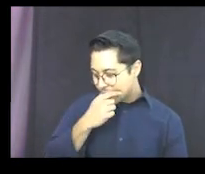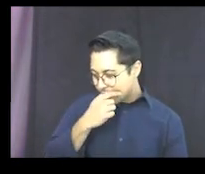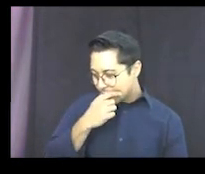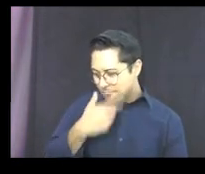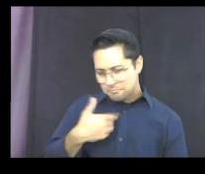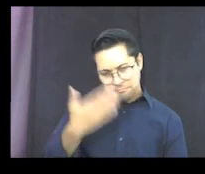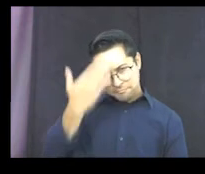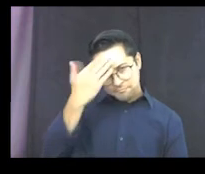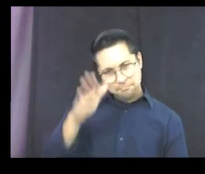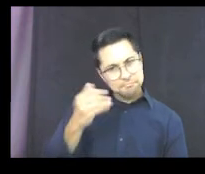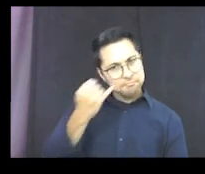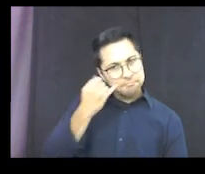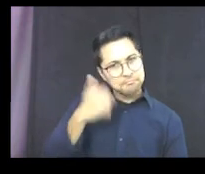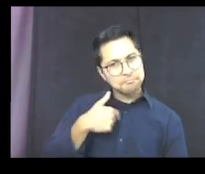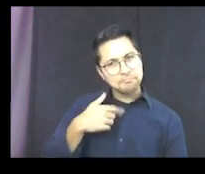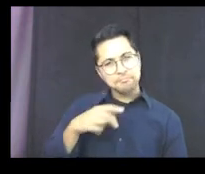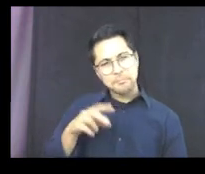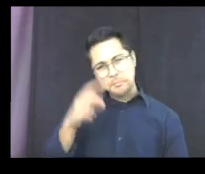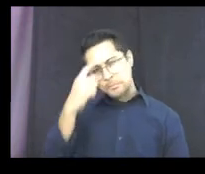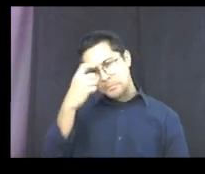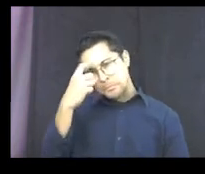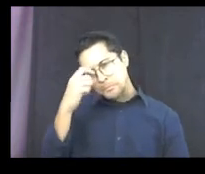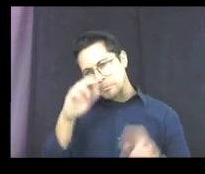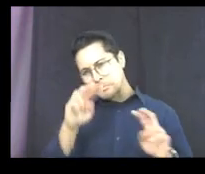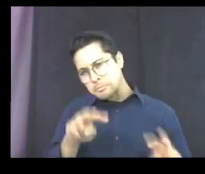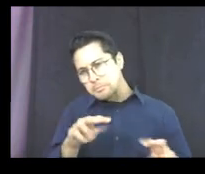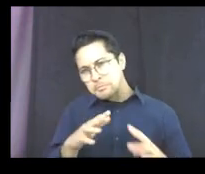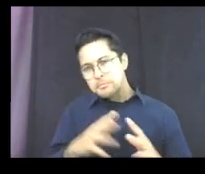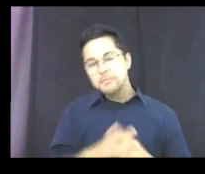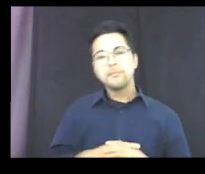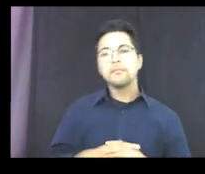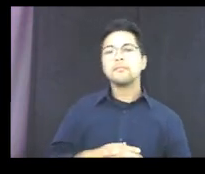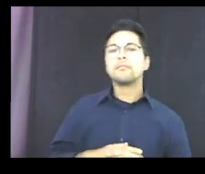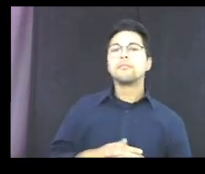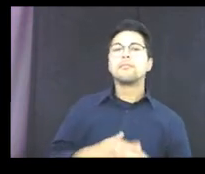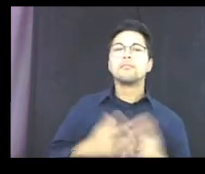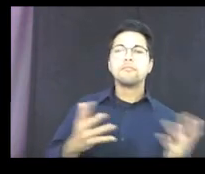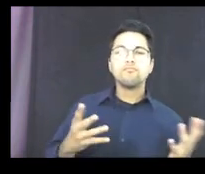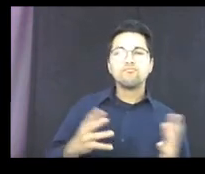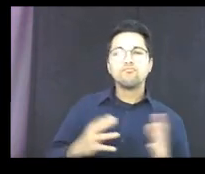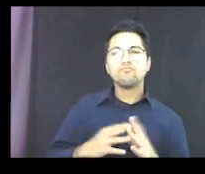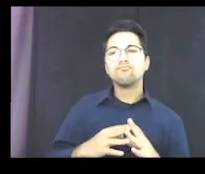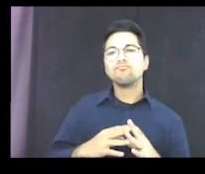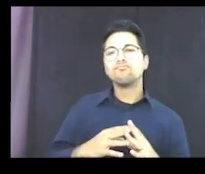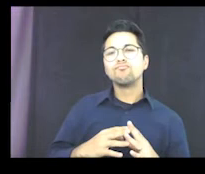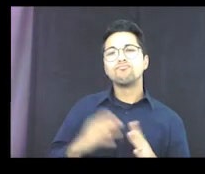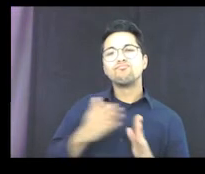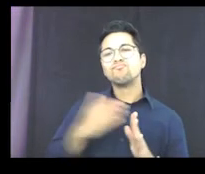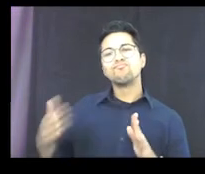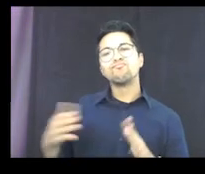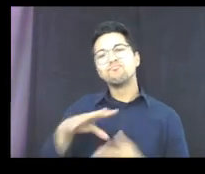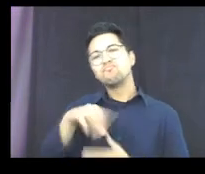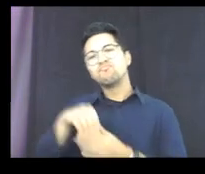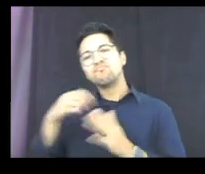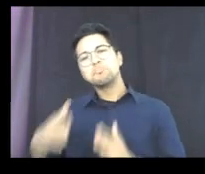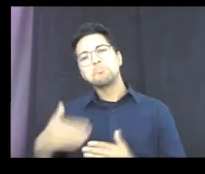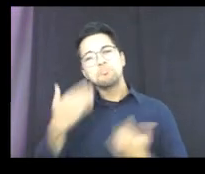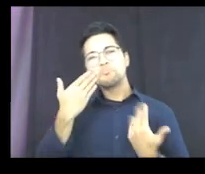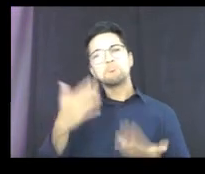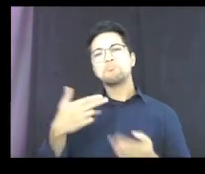I don't know if I'm a spectator or a side